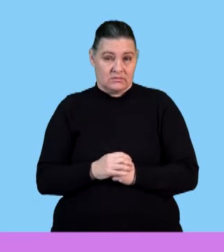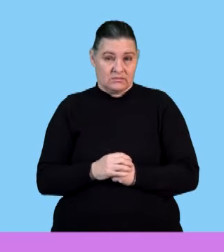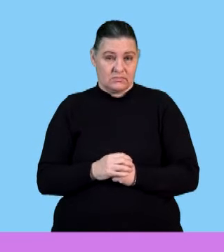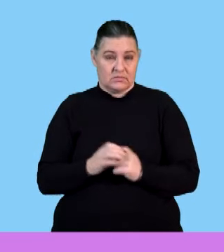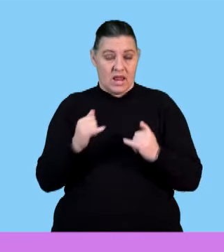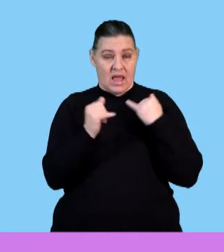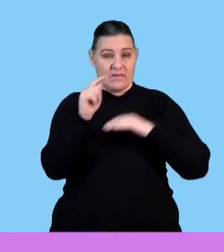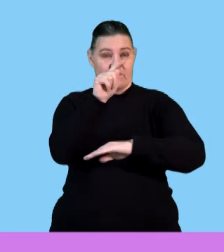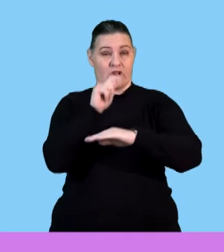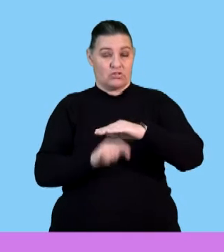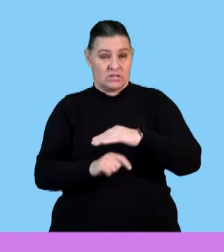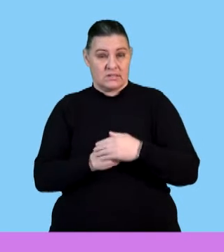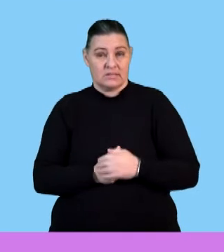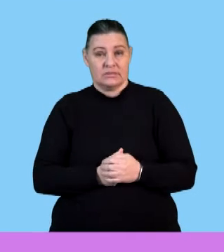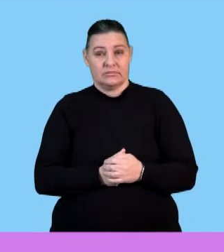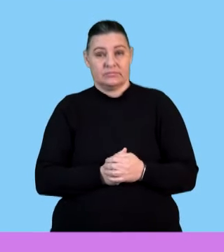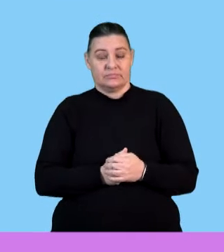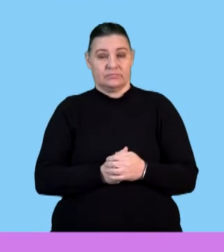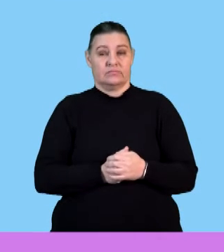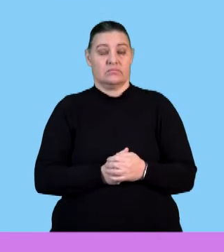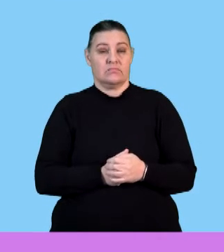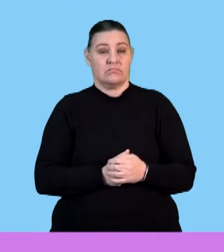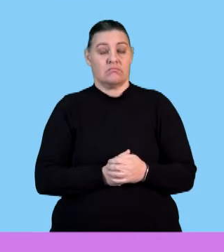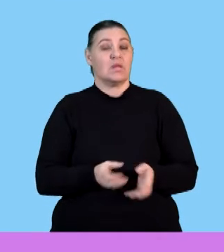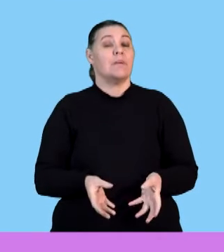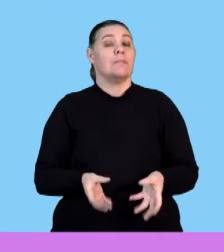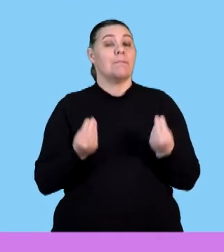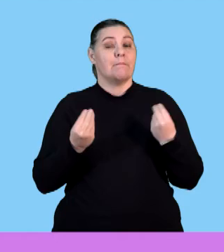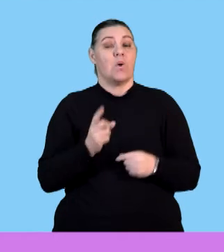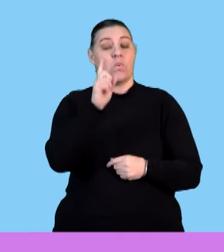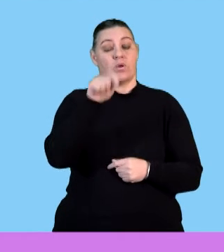Line it up as our fraction, all right, and that gives me